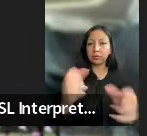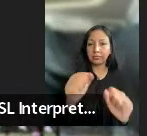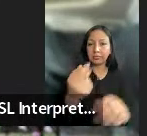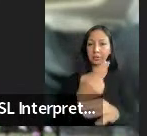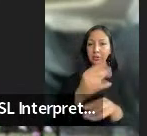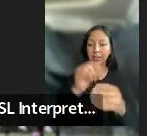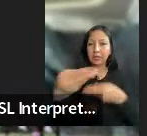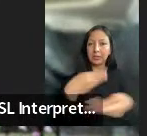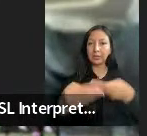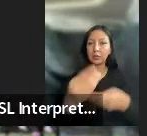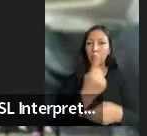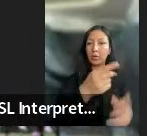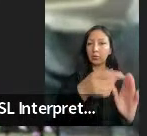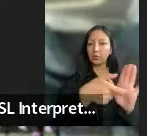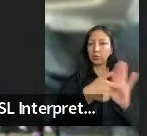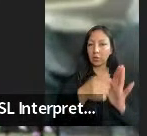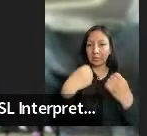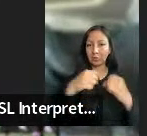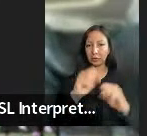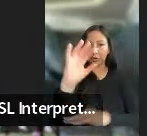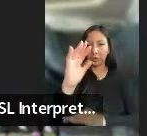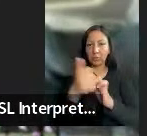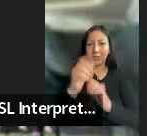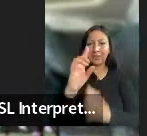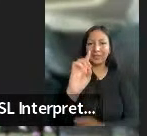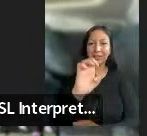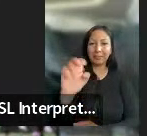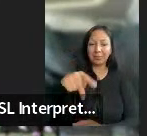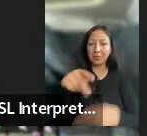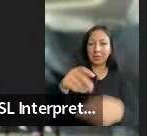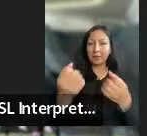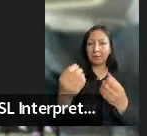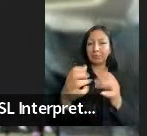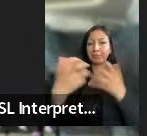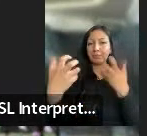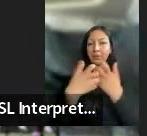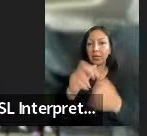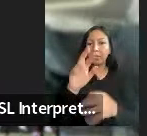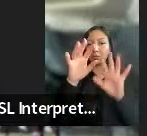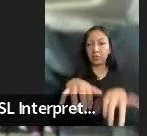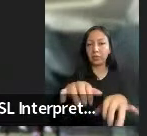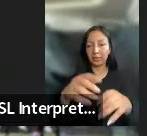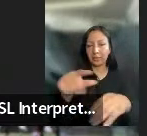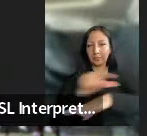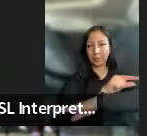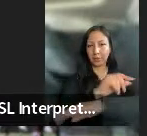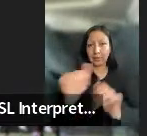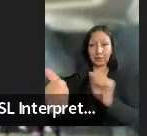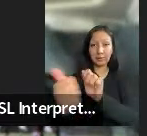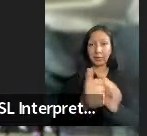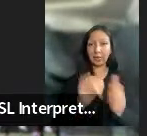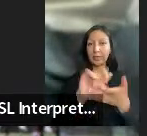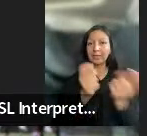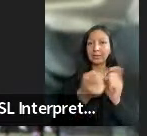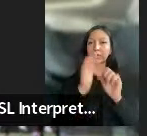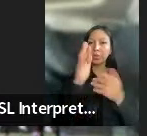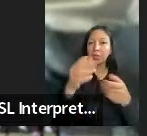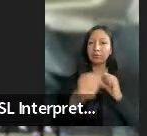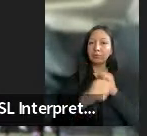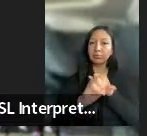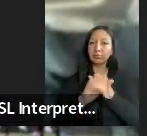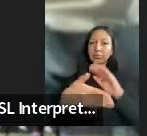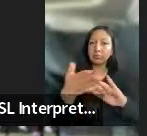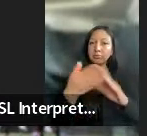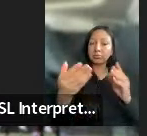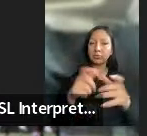substitute one required street tree with a DEP compliant rain garden. Together, these changes will promote greater